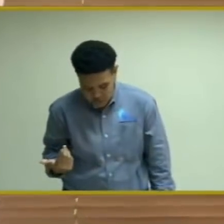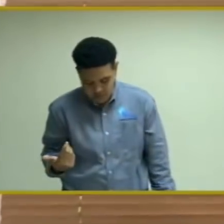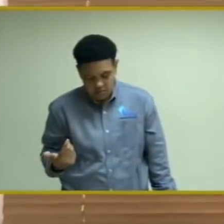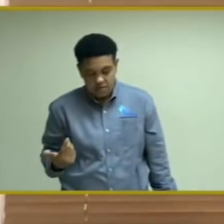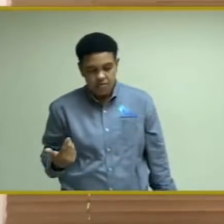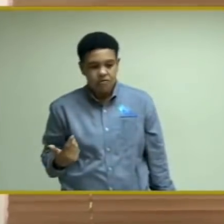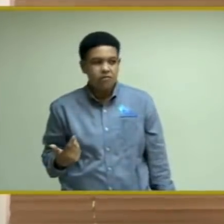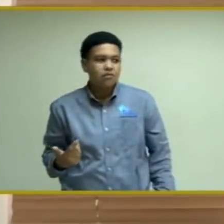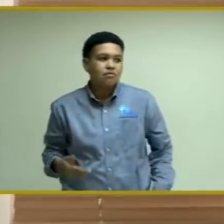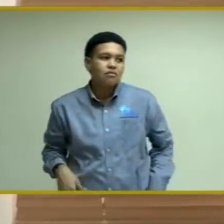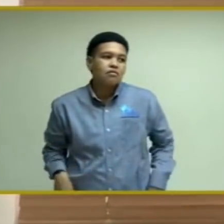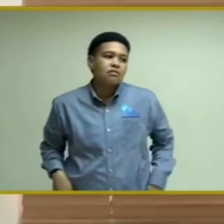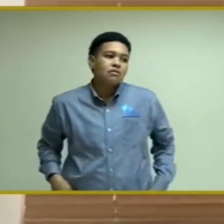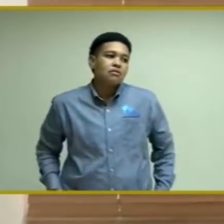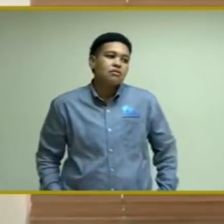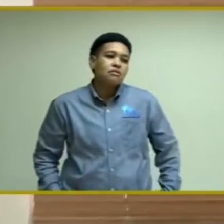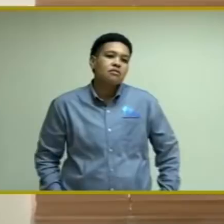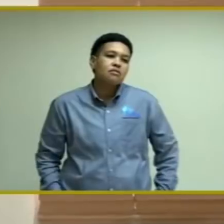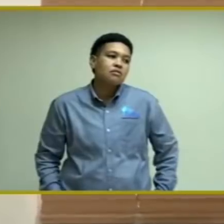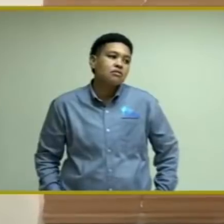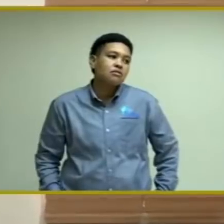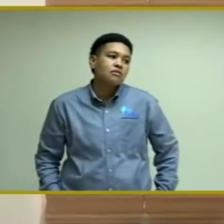please.